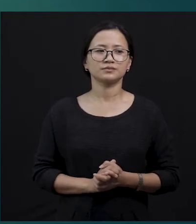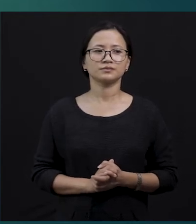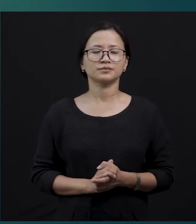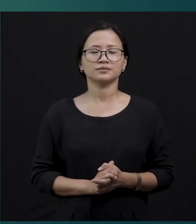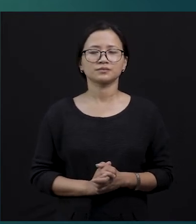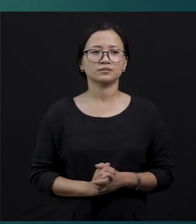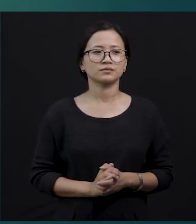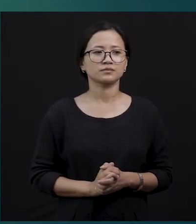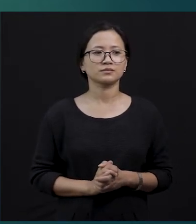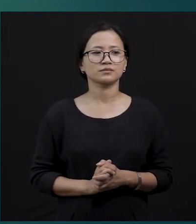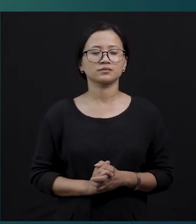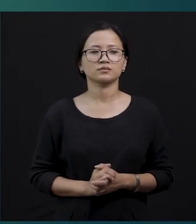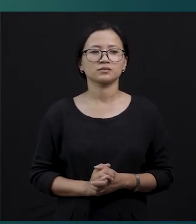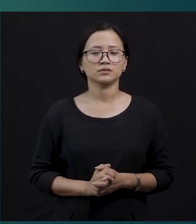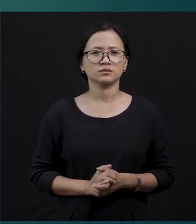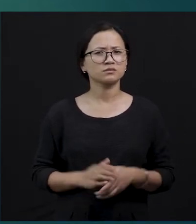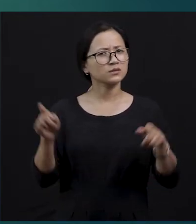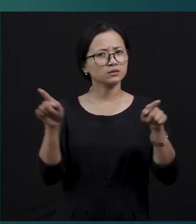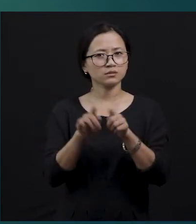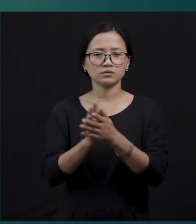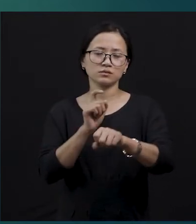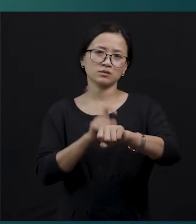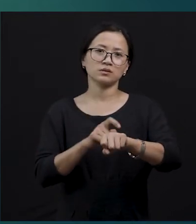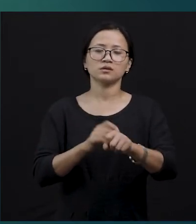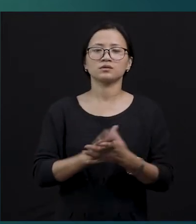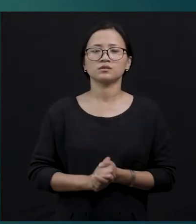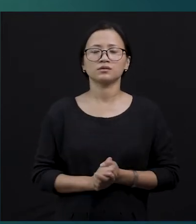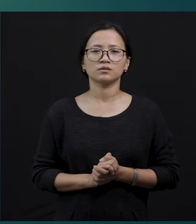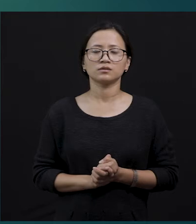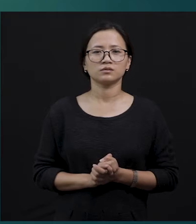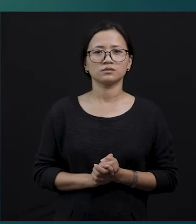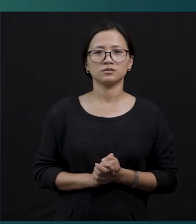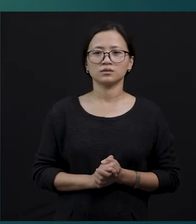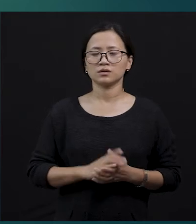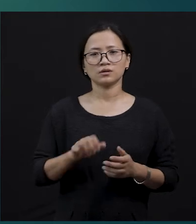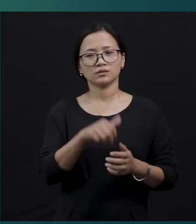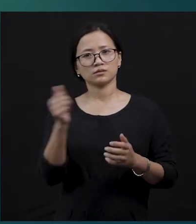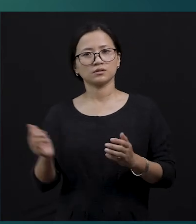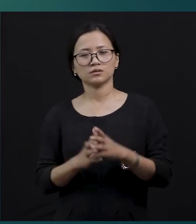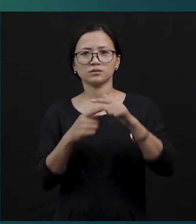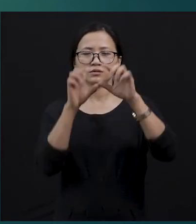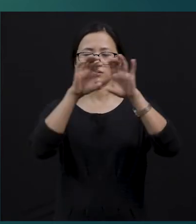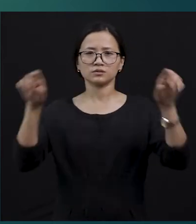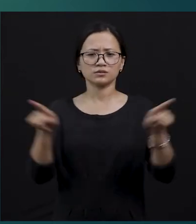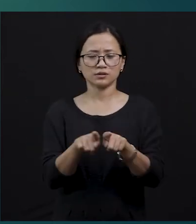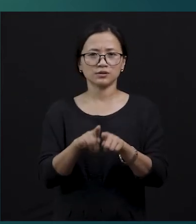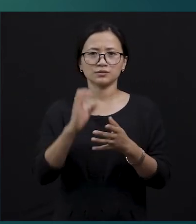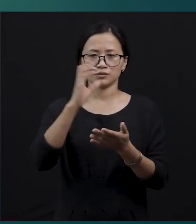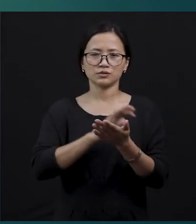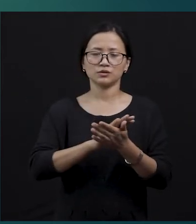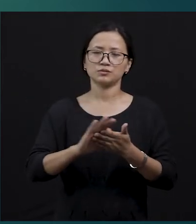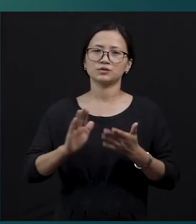children? Okay, now related to time, we have another topic in that same chapter, that